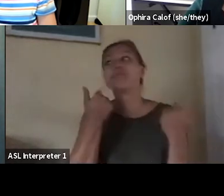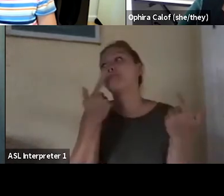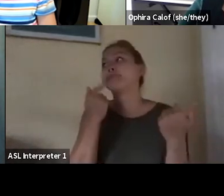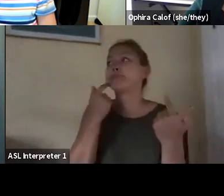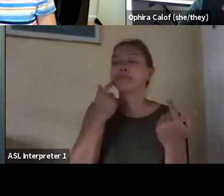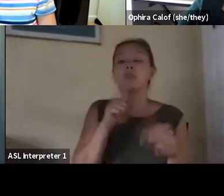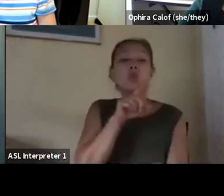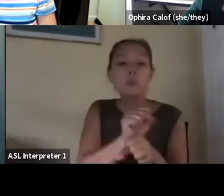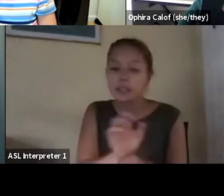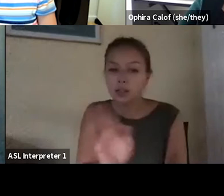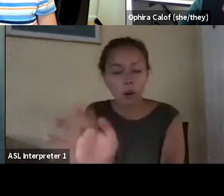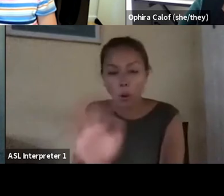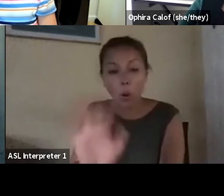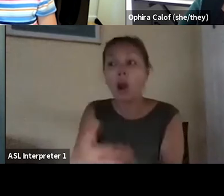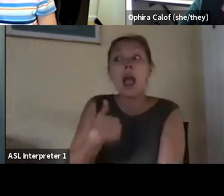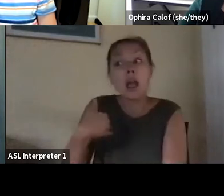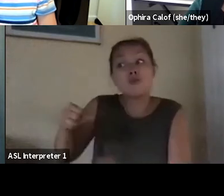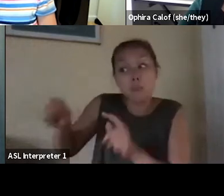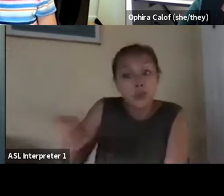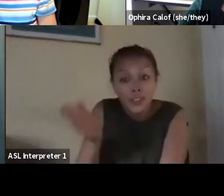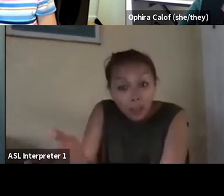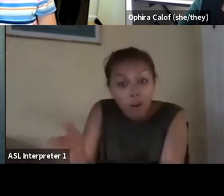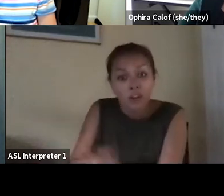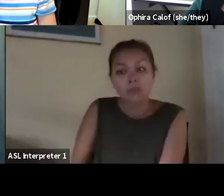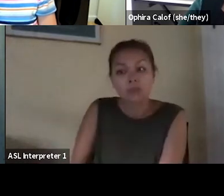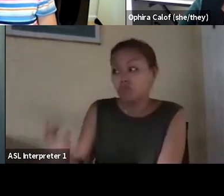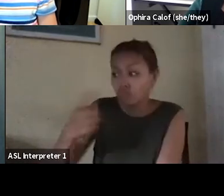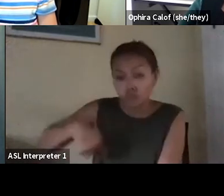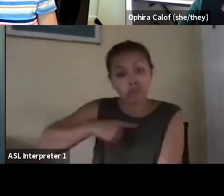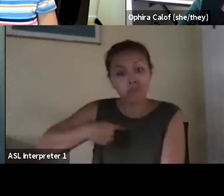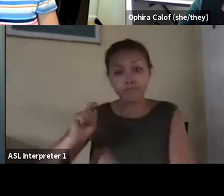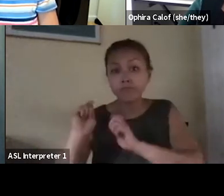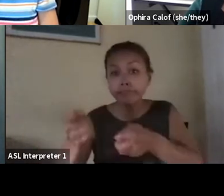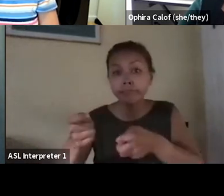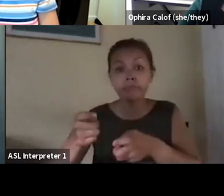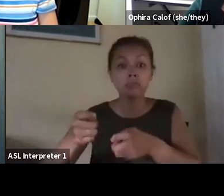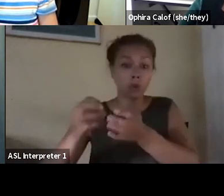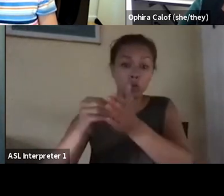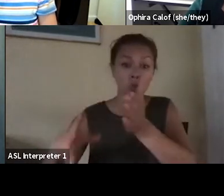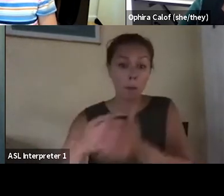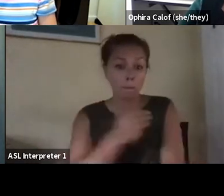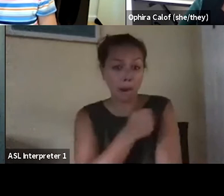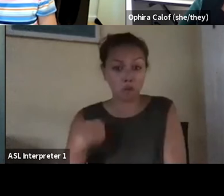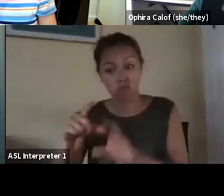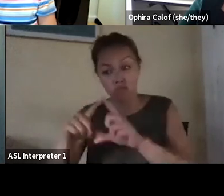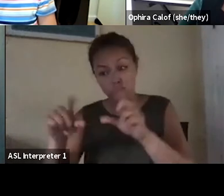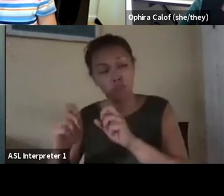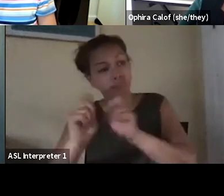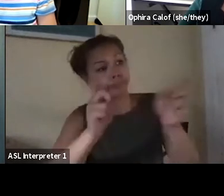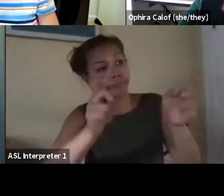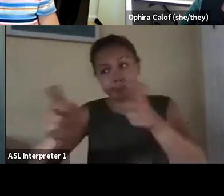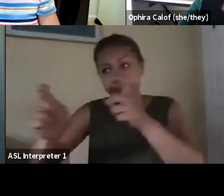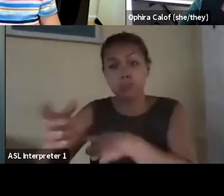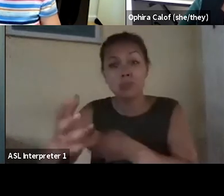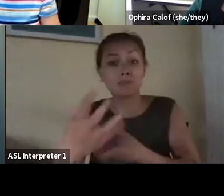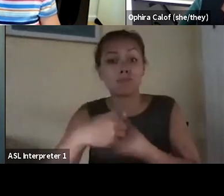for employment there. And we're also giving away student memberships or YMA student memberships as well for attendees. So I think that's a way